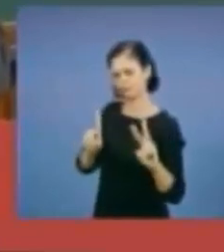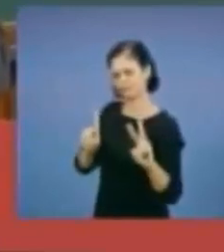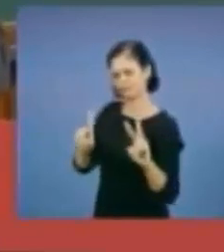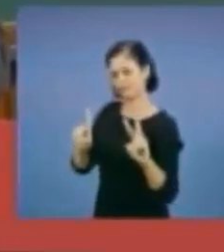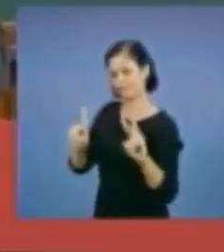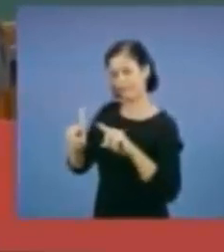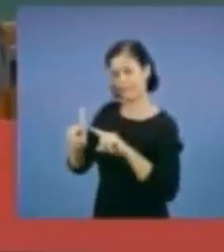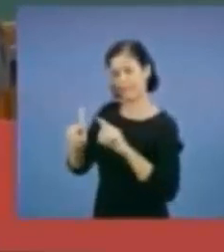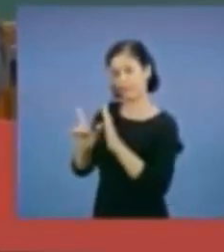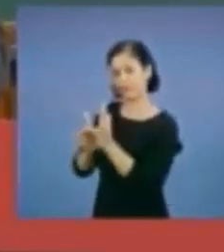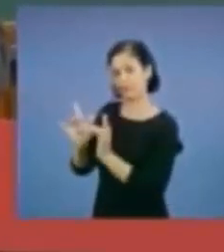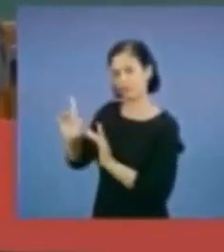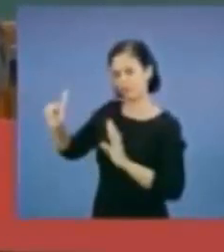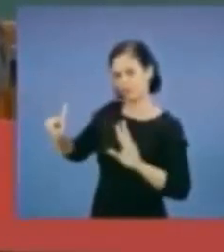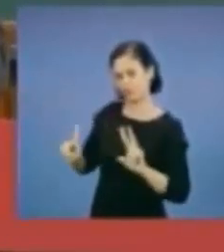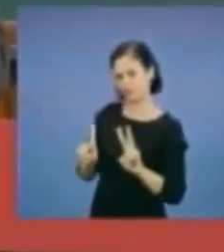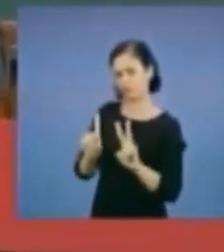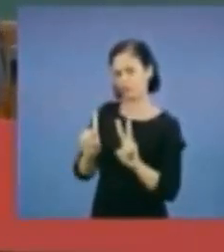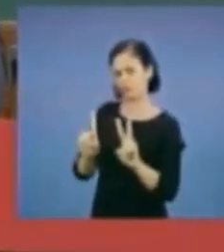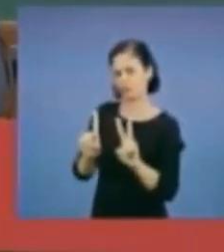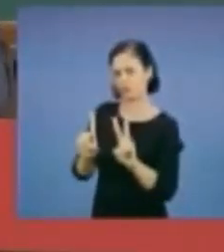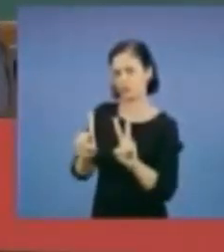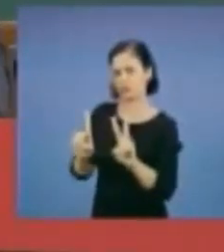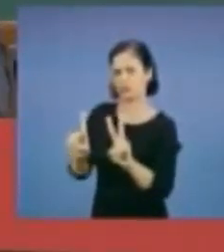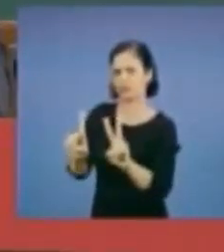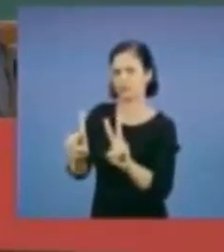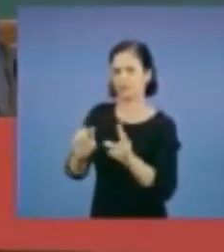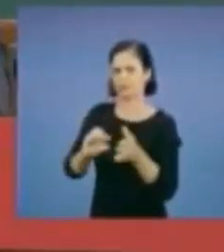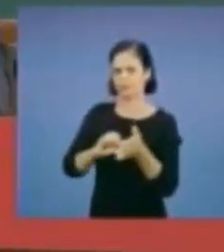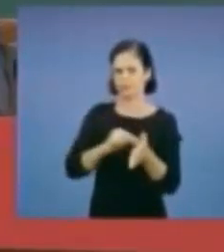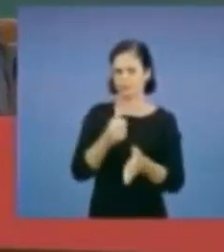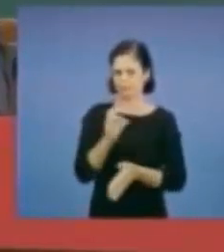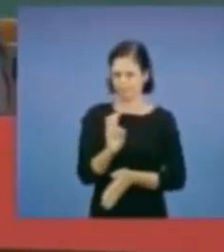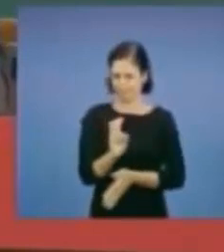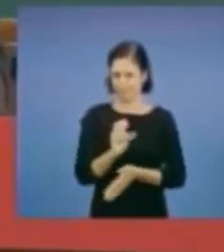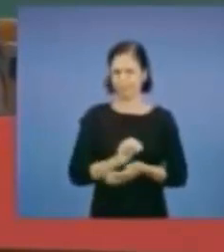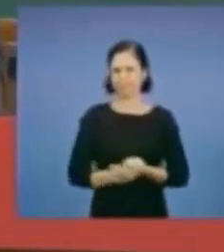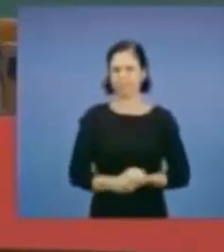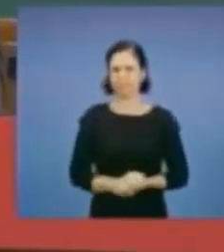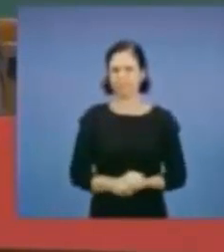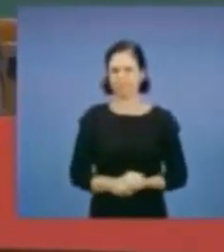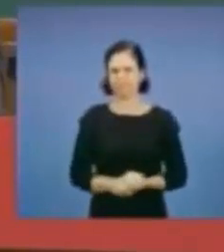and was going with them. Verse